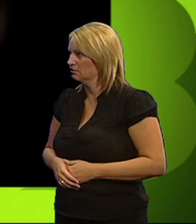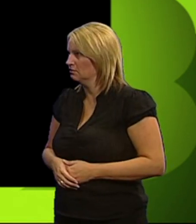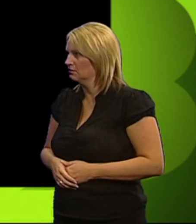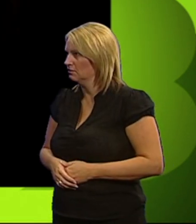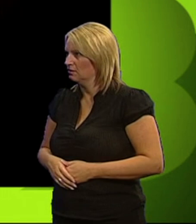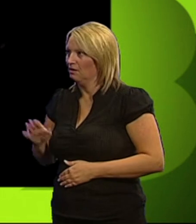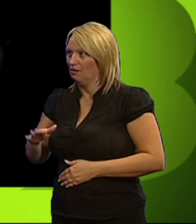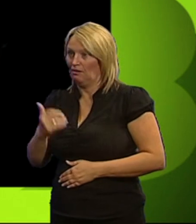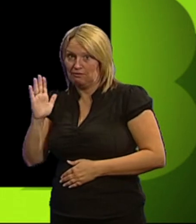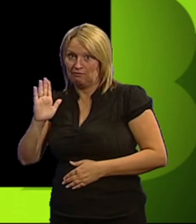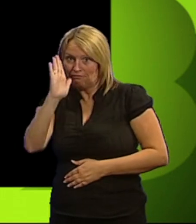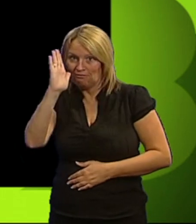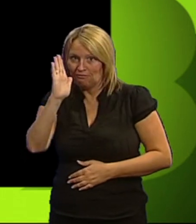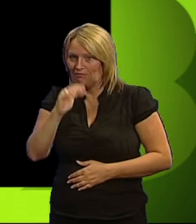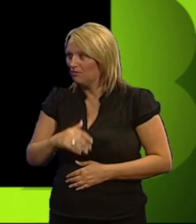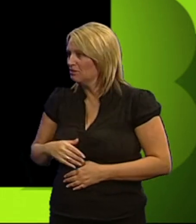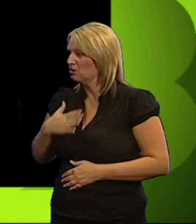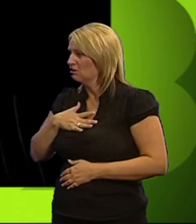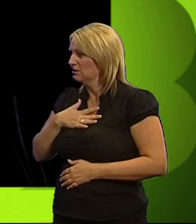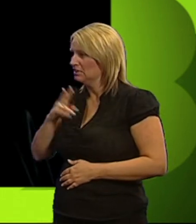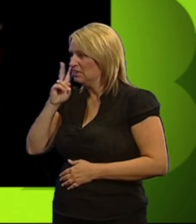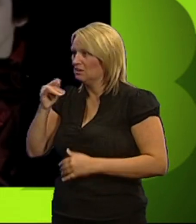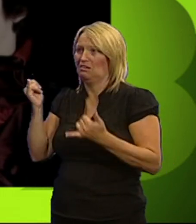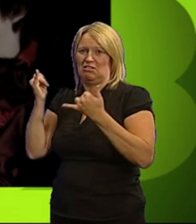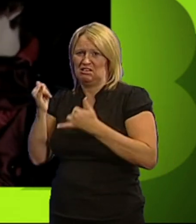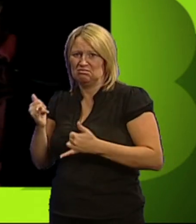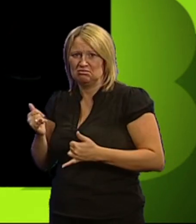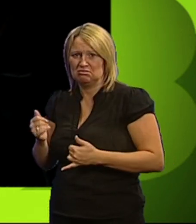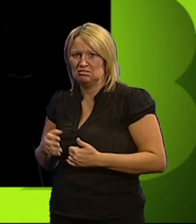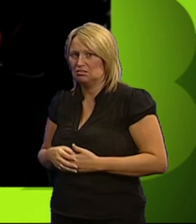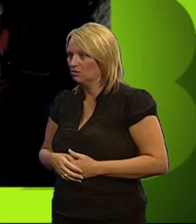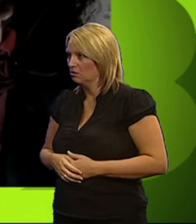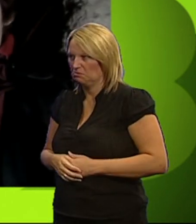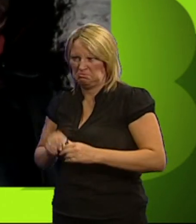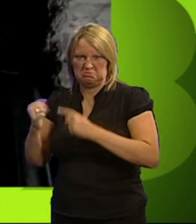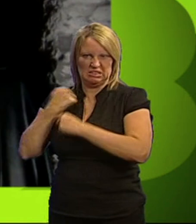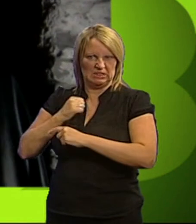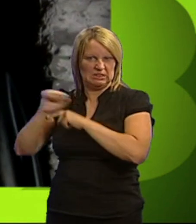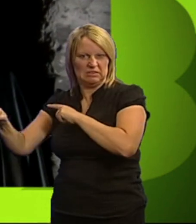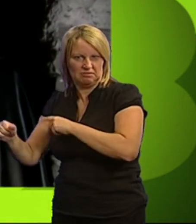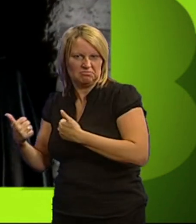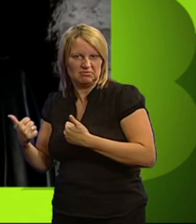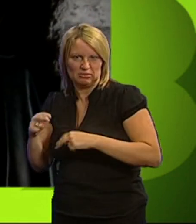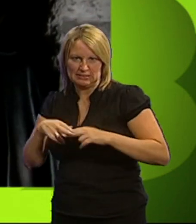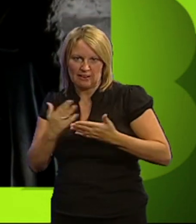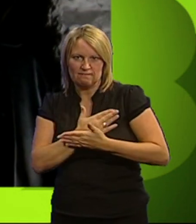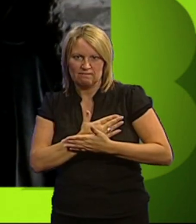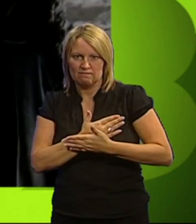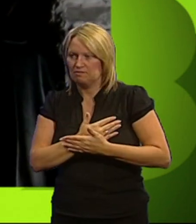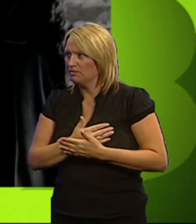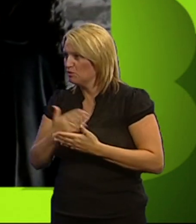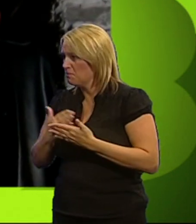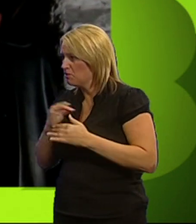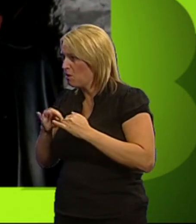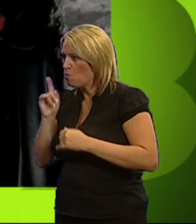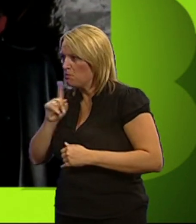Hey, Vlad, high five. Sorry, I don't see what's to celebrate, Robin. Well, we've beaten Van Helsing. Your dad's safe. Safe